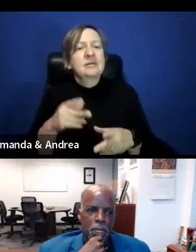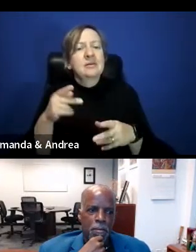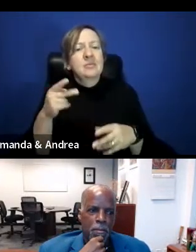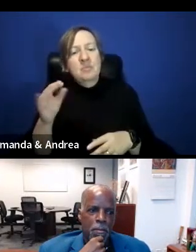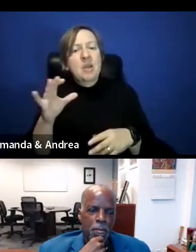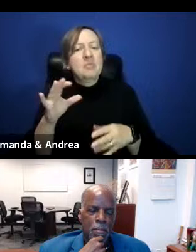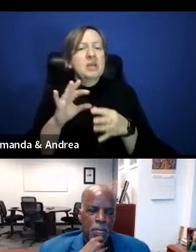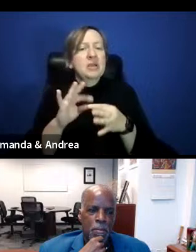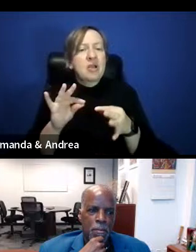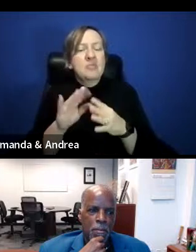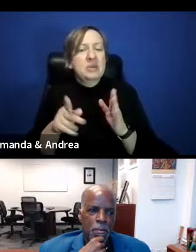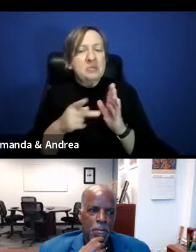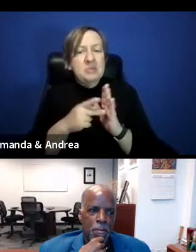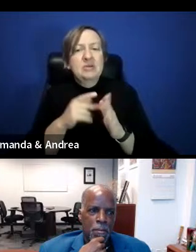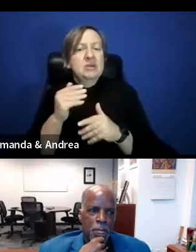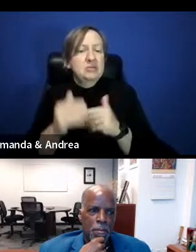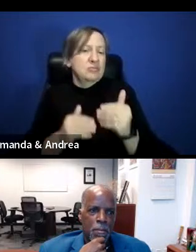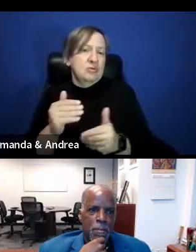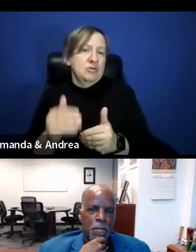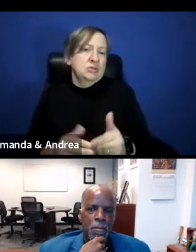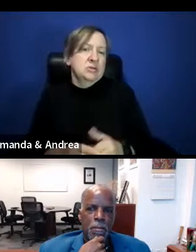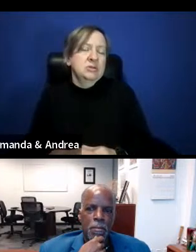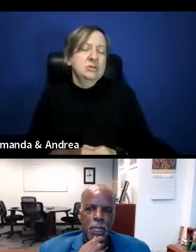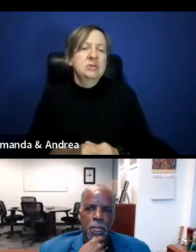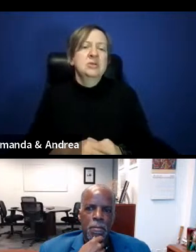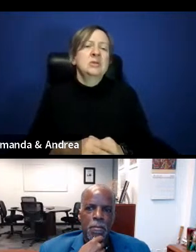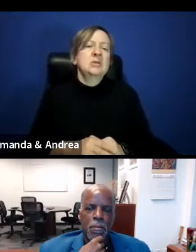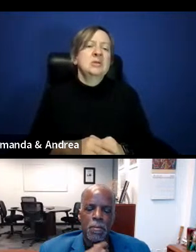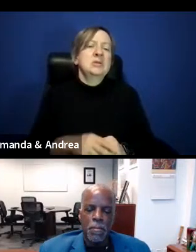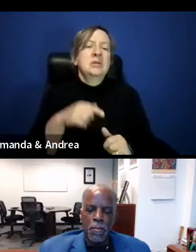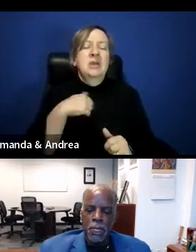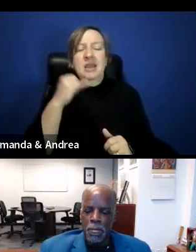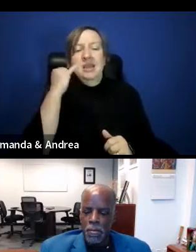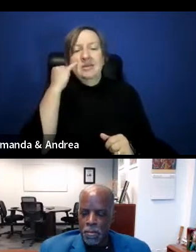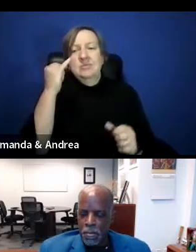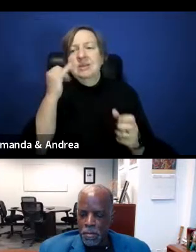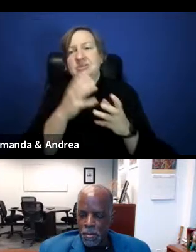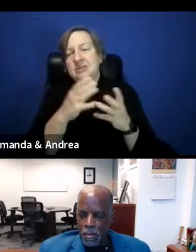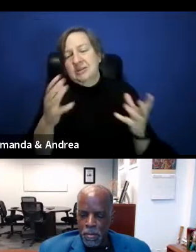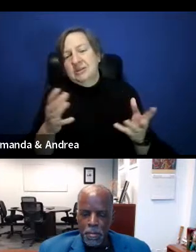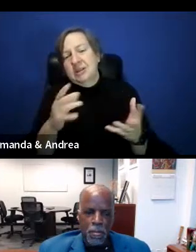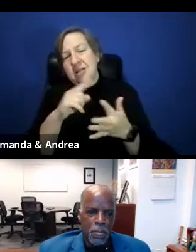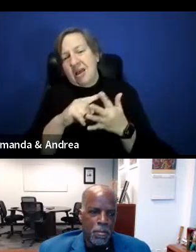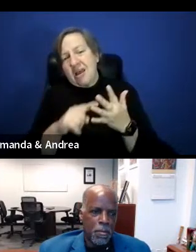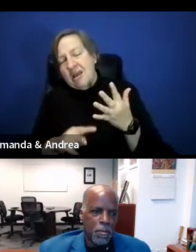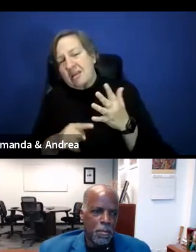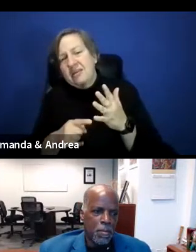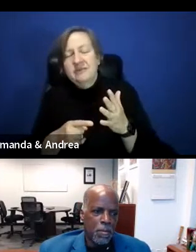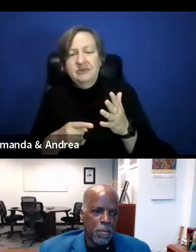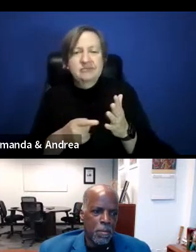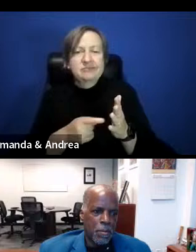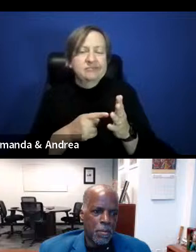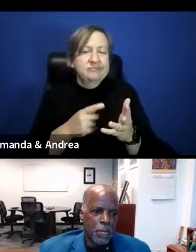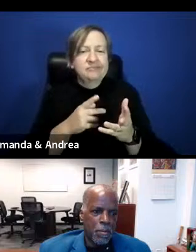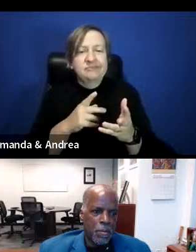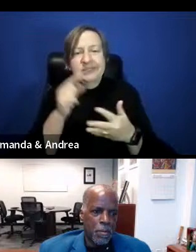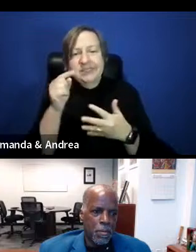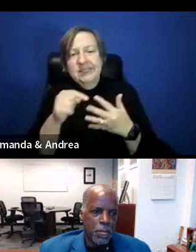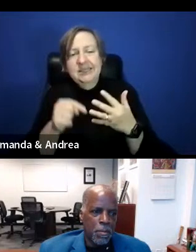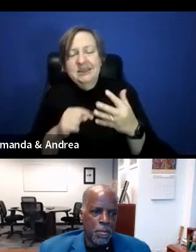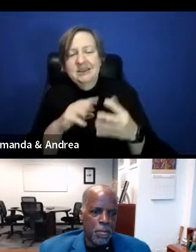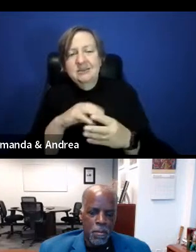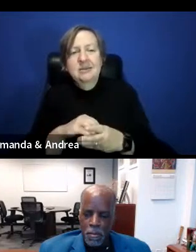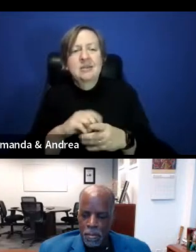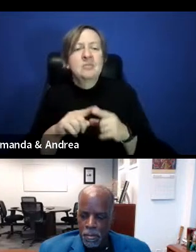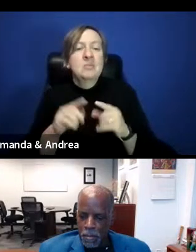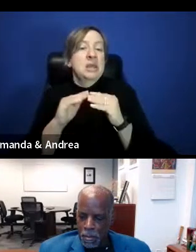comment period and process. So, I'm sure that there's a lot, to that, but for me, I think really equity,